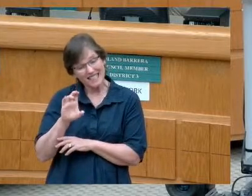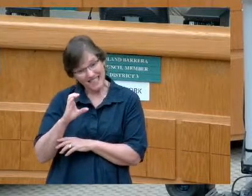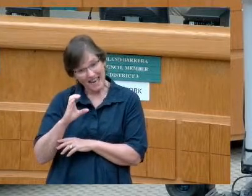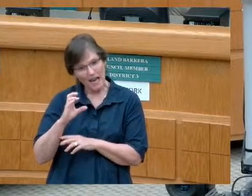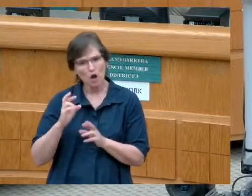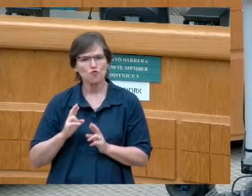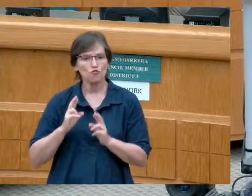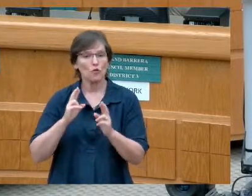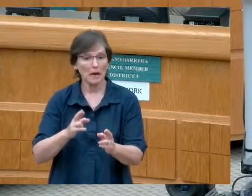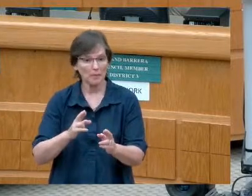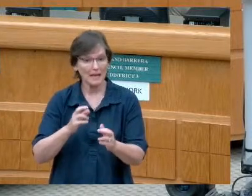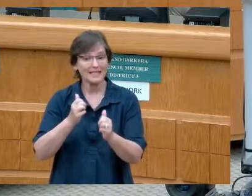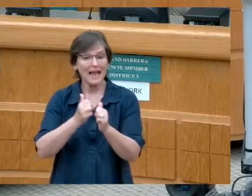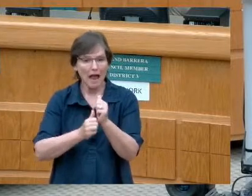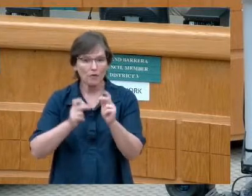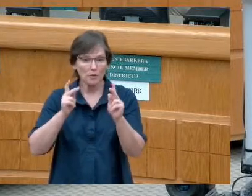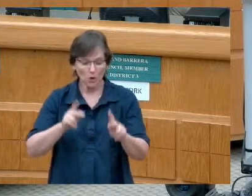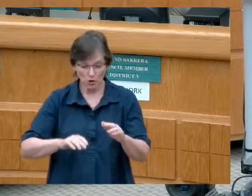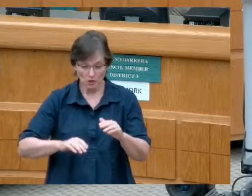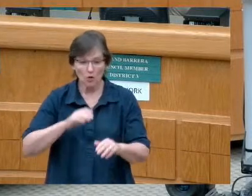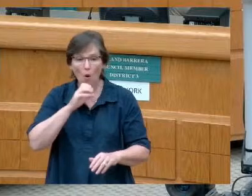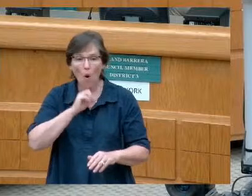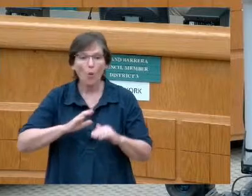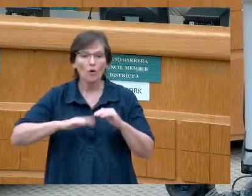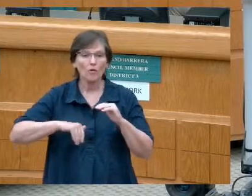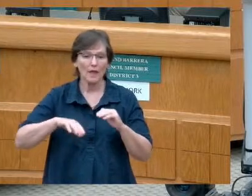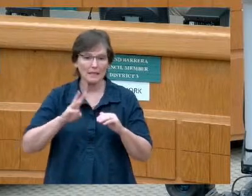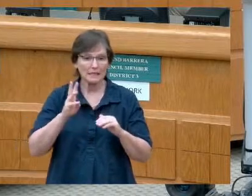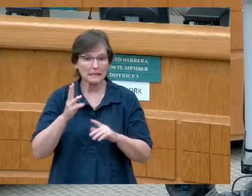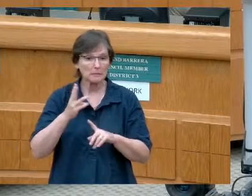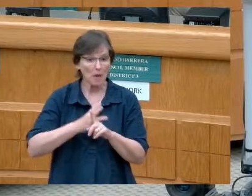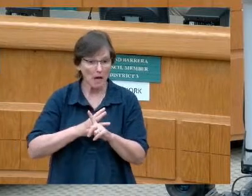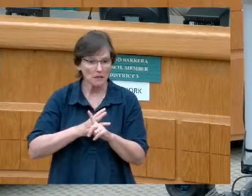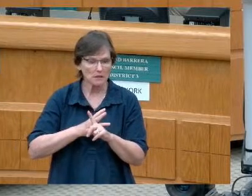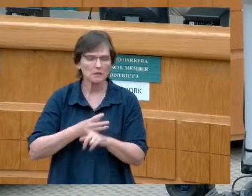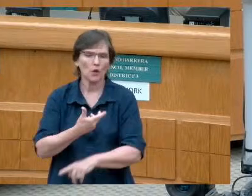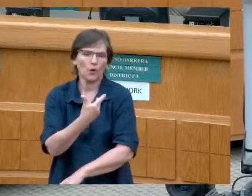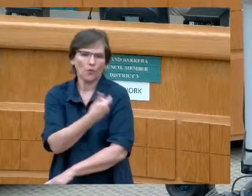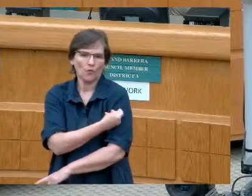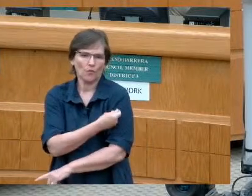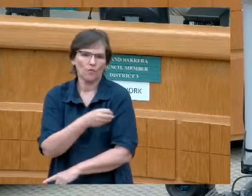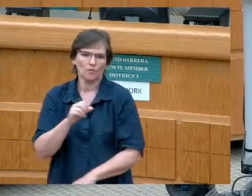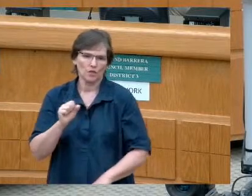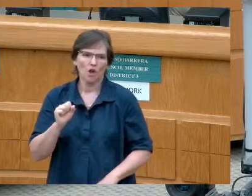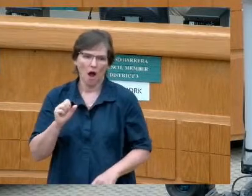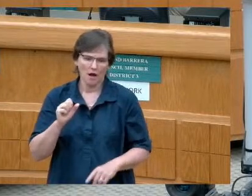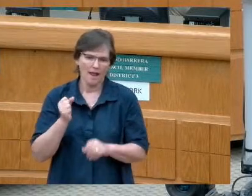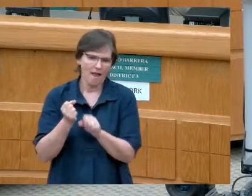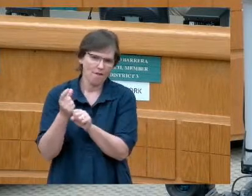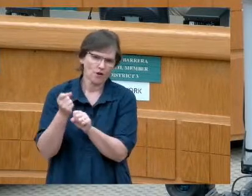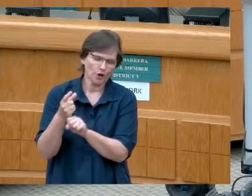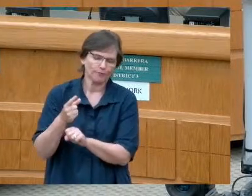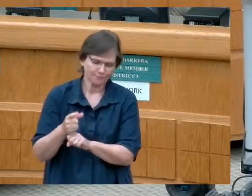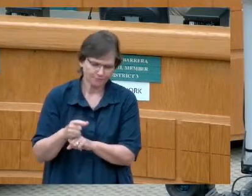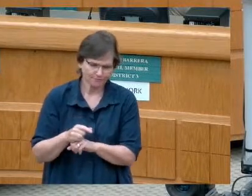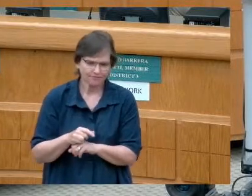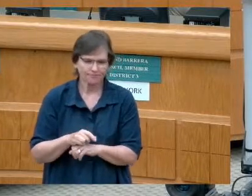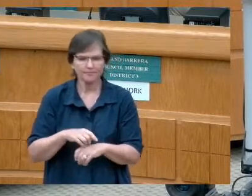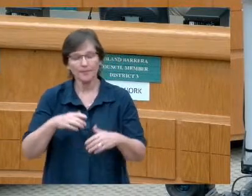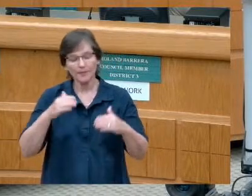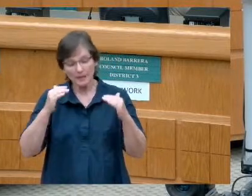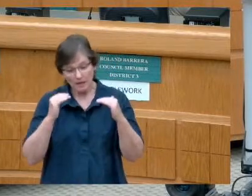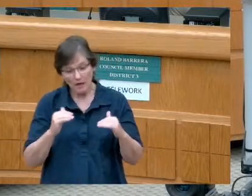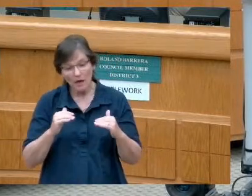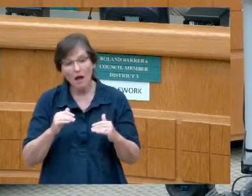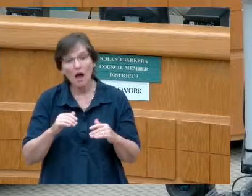and high humidity would dampen the ill effects of COVID-19 in our community. Those two factors, extreme heat and humidity,